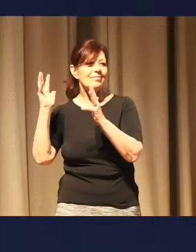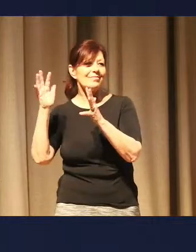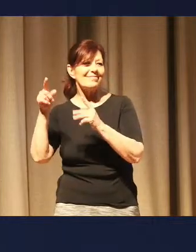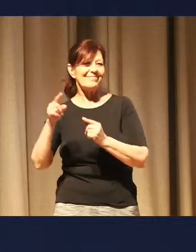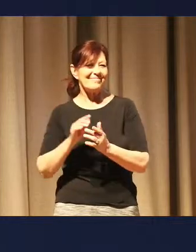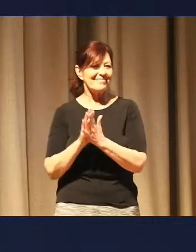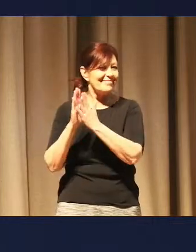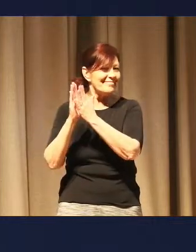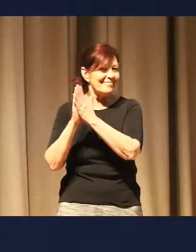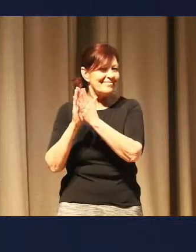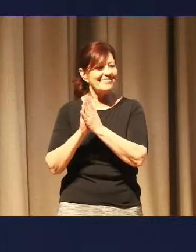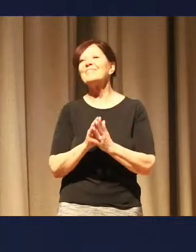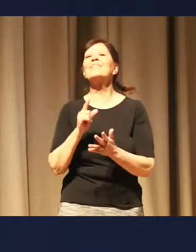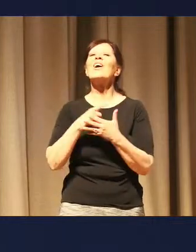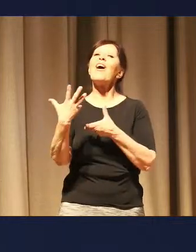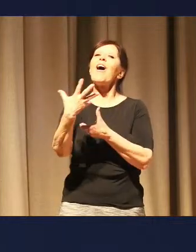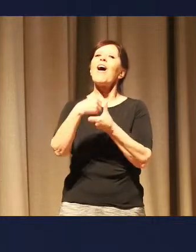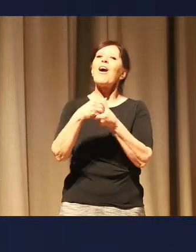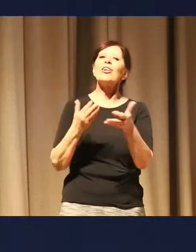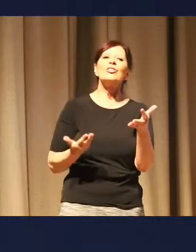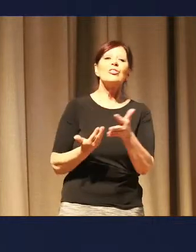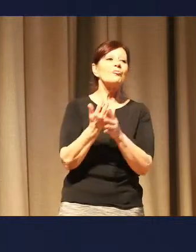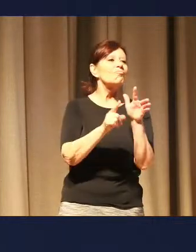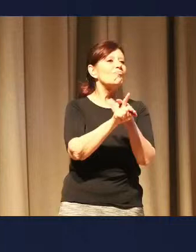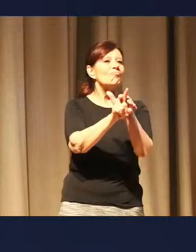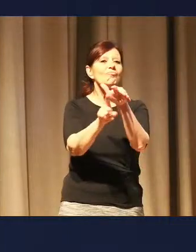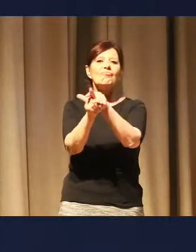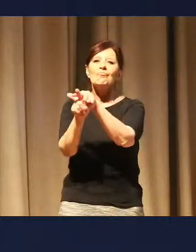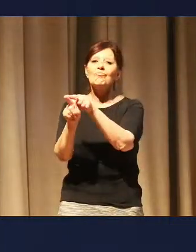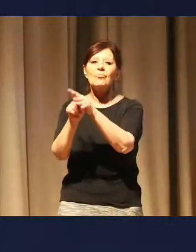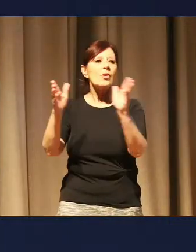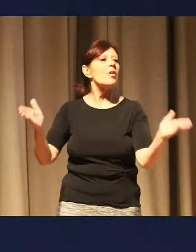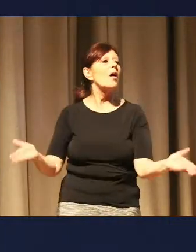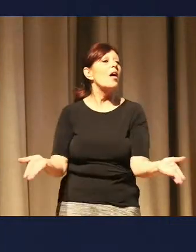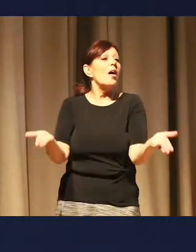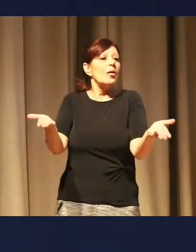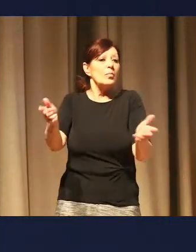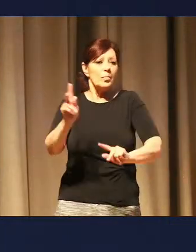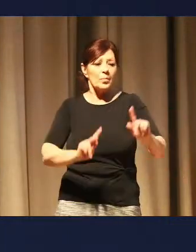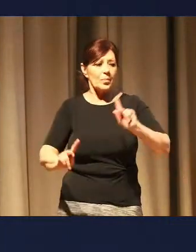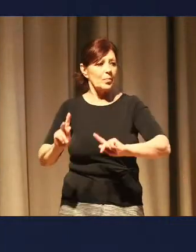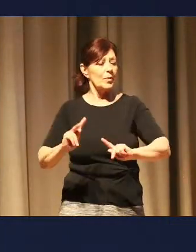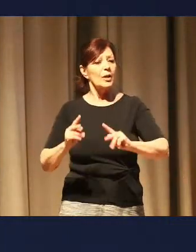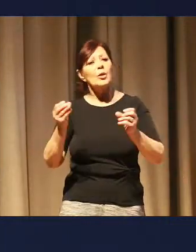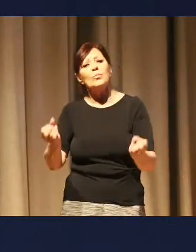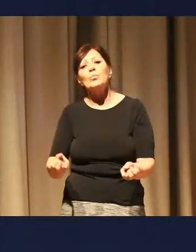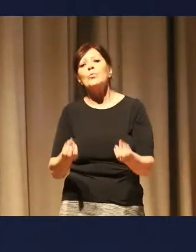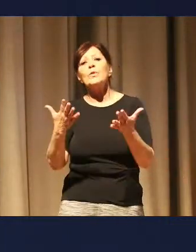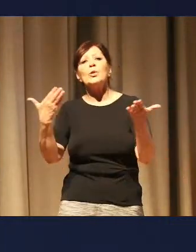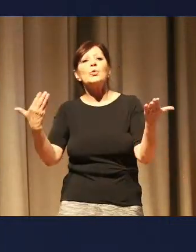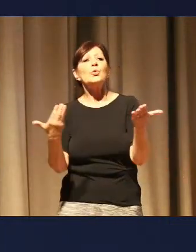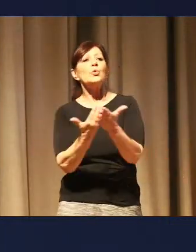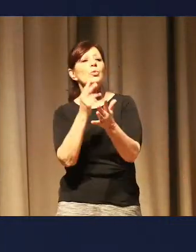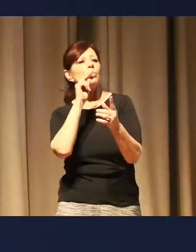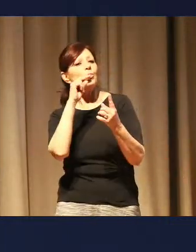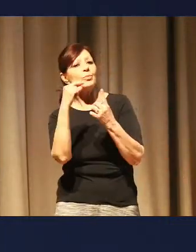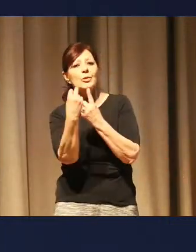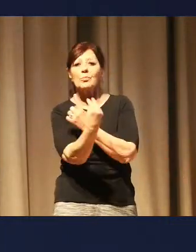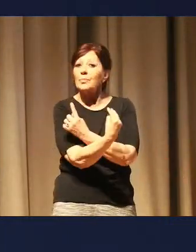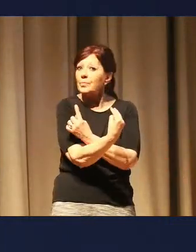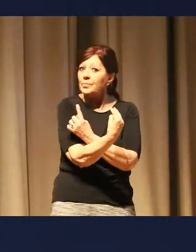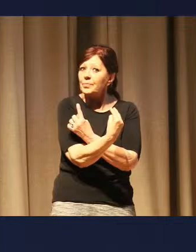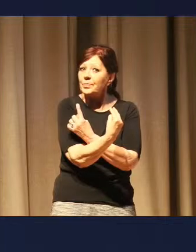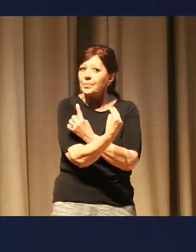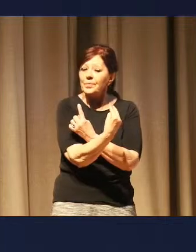Culture, through its various manifestations, uplifts people. It provides new perspectives.